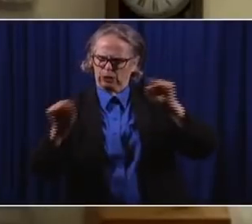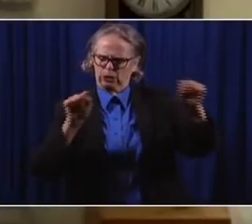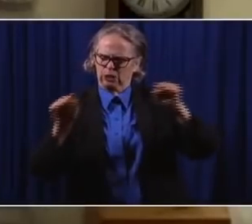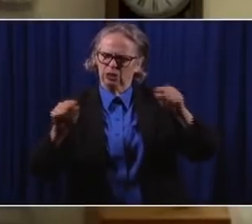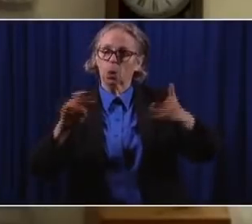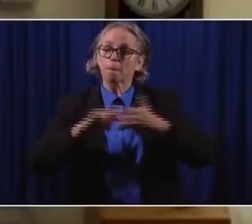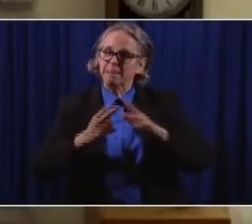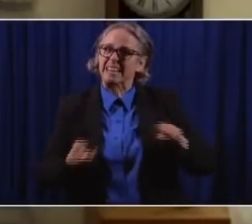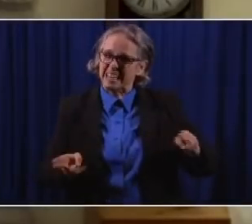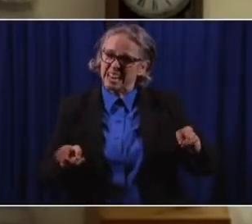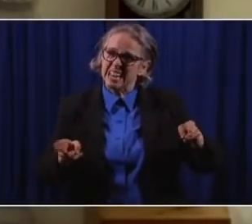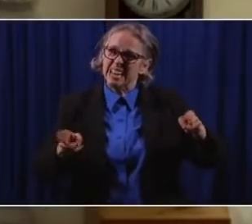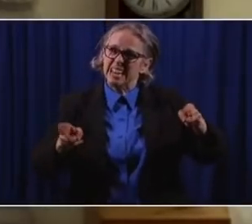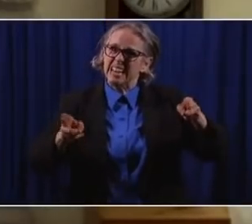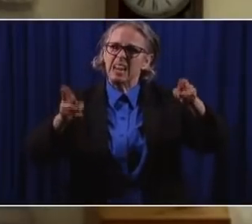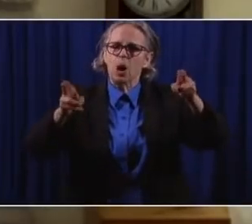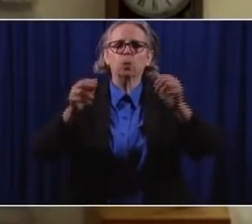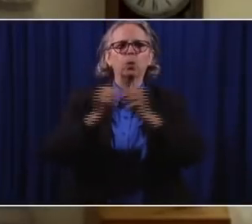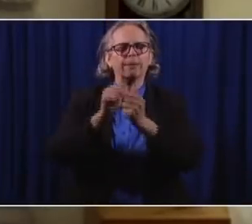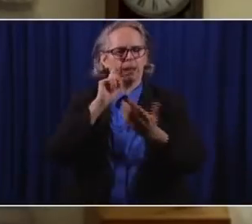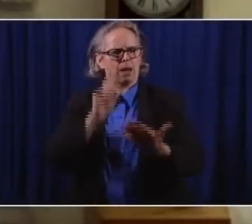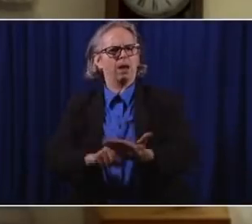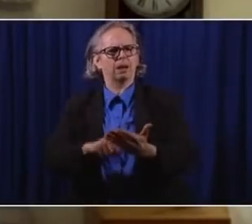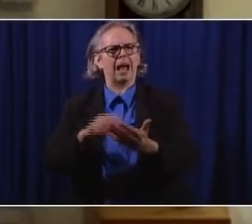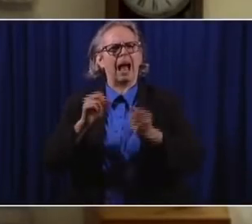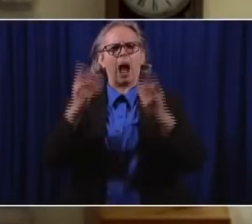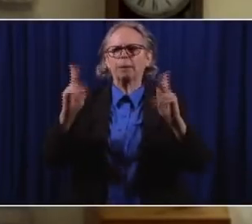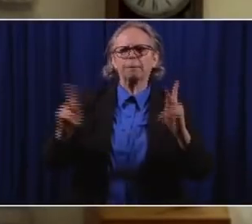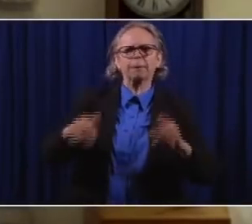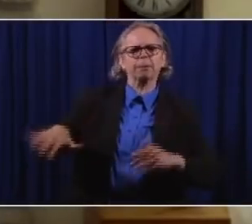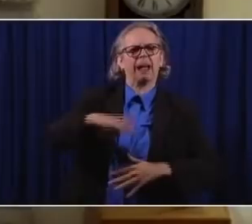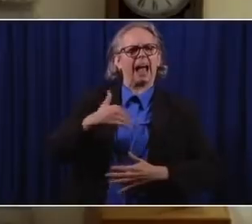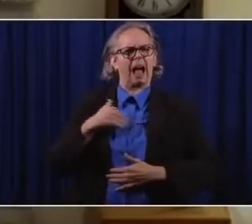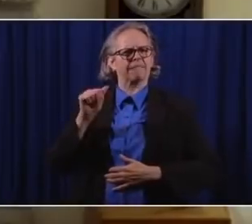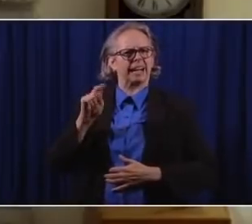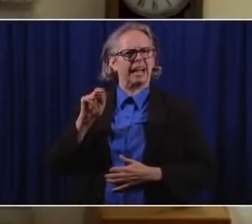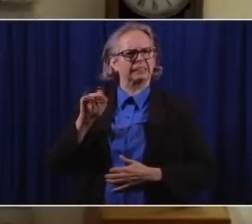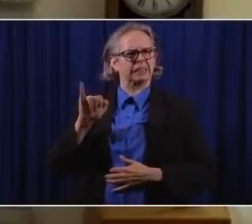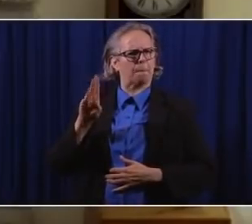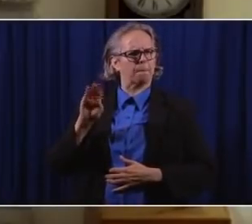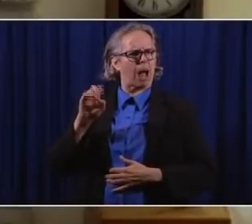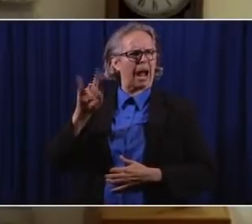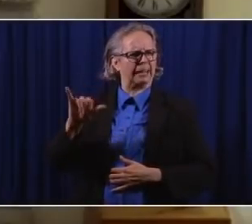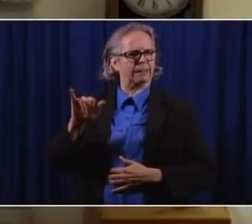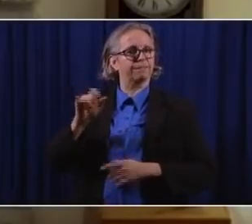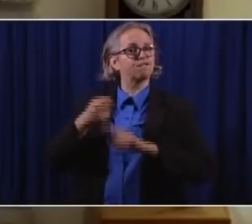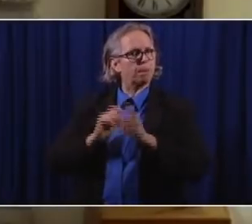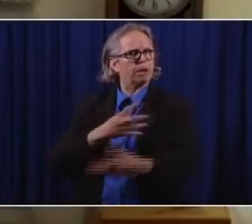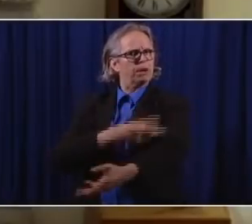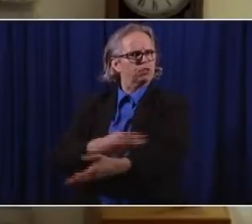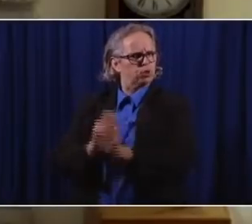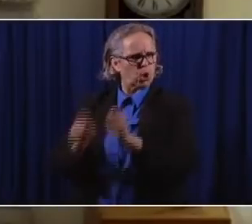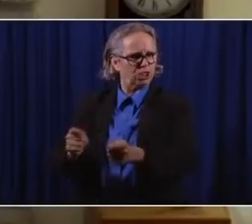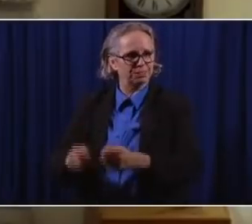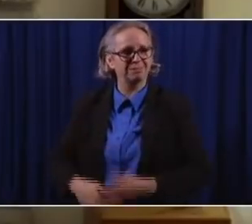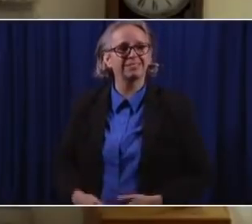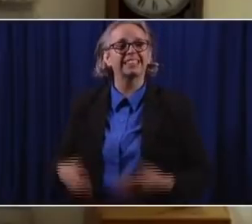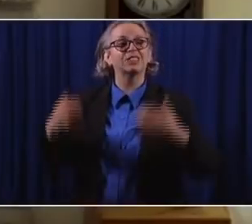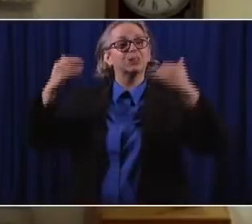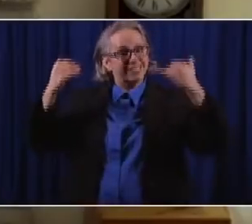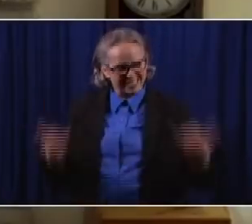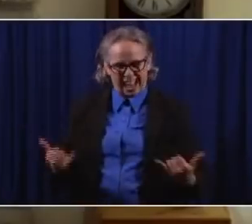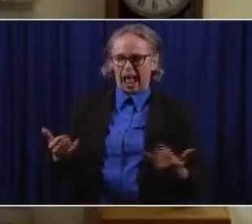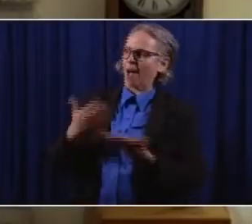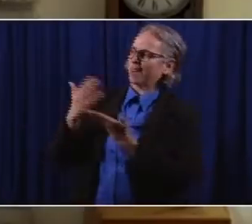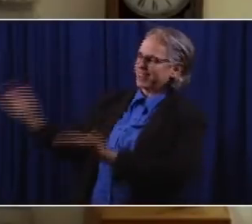at. We thought we would share that with you today. Now let's go to the alert system, our color maps. We